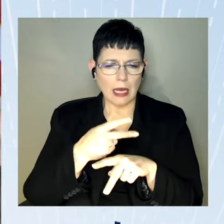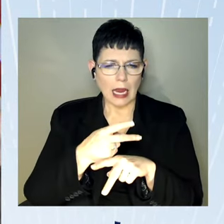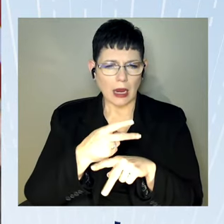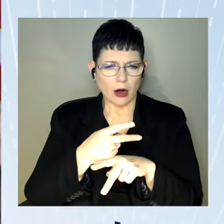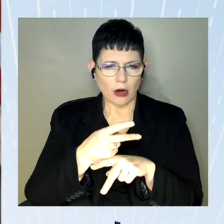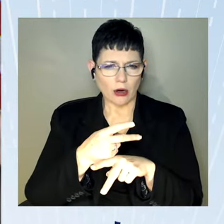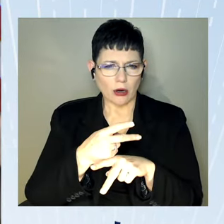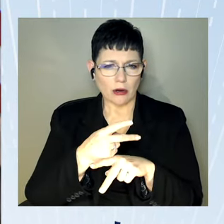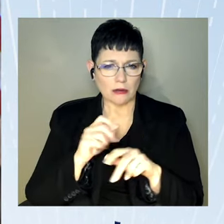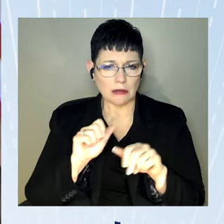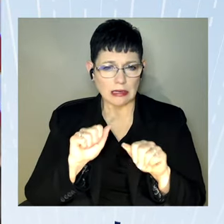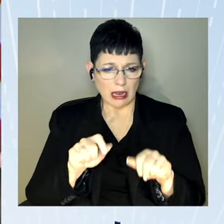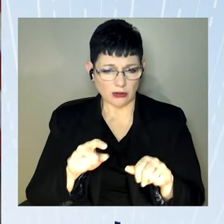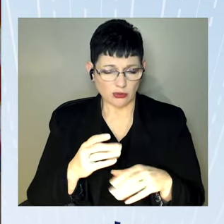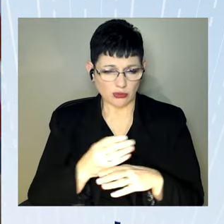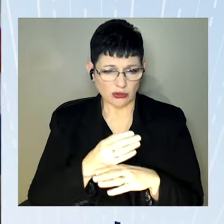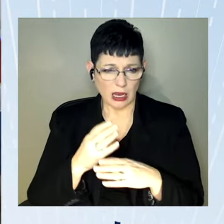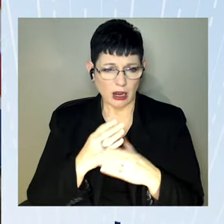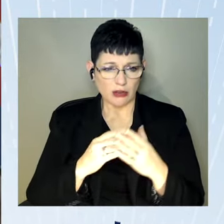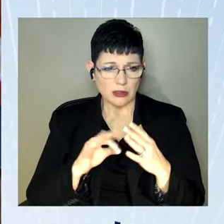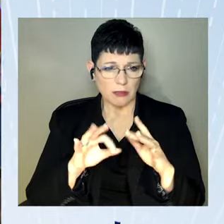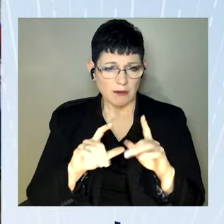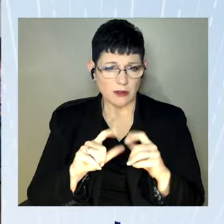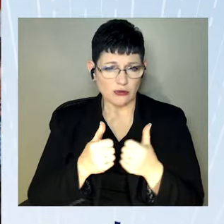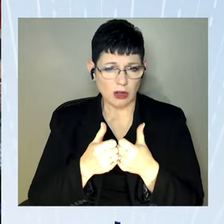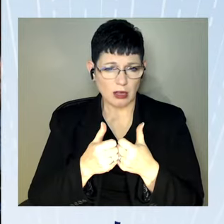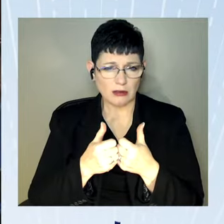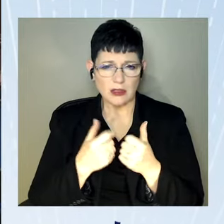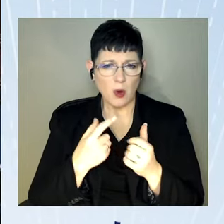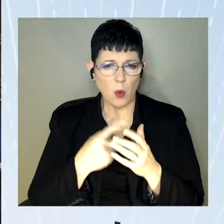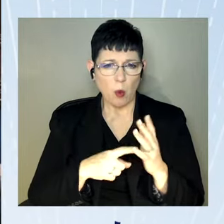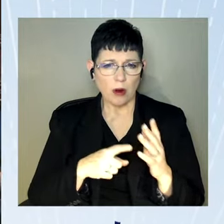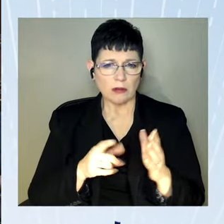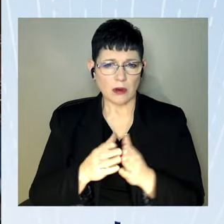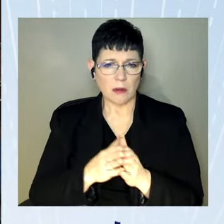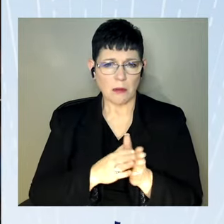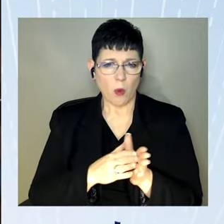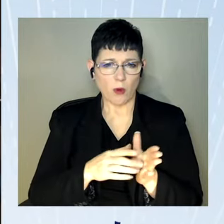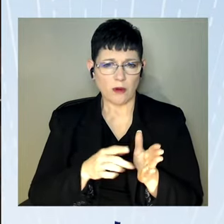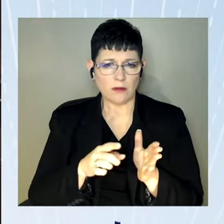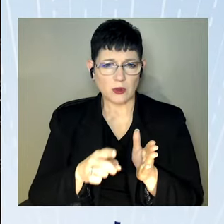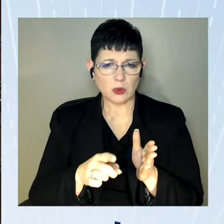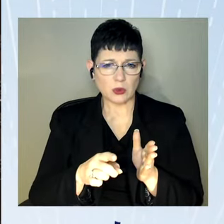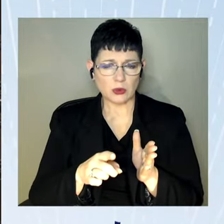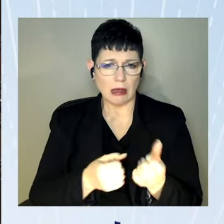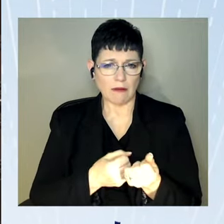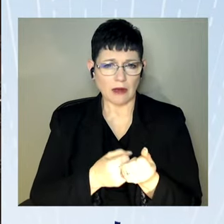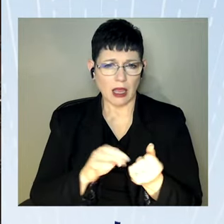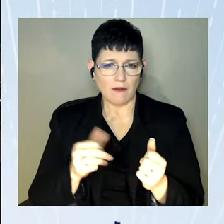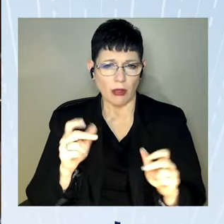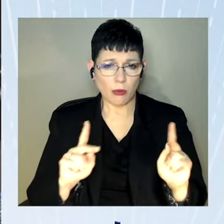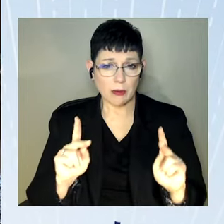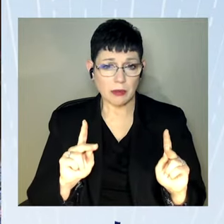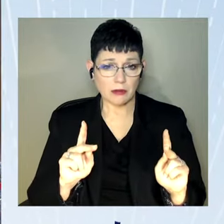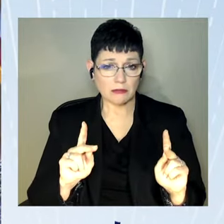share with us some of those challenges and what has motivated you to advocate on behalf of others too?